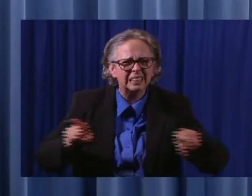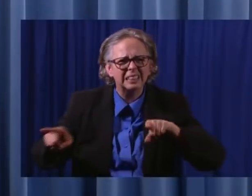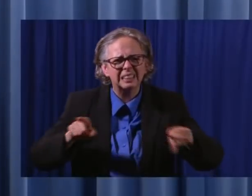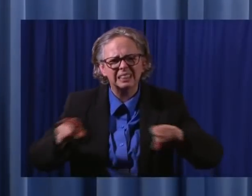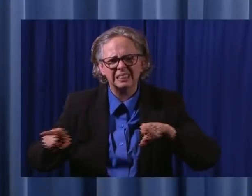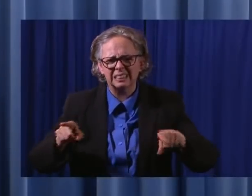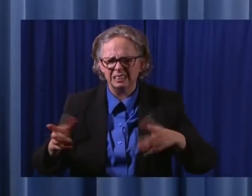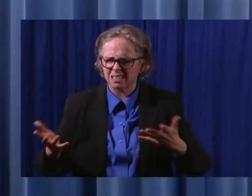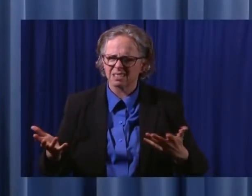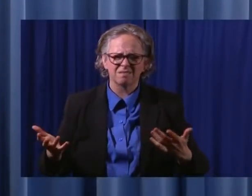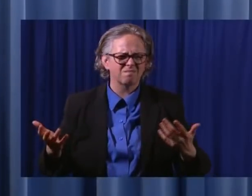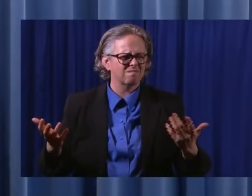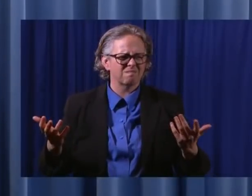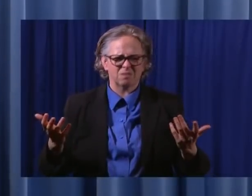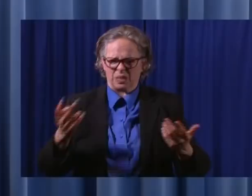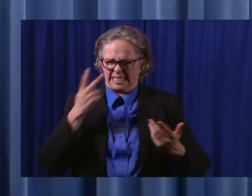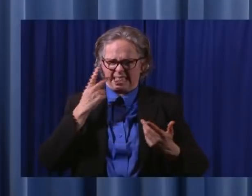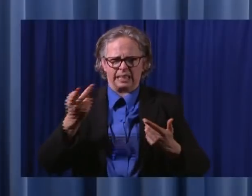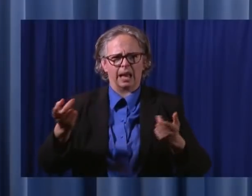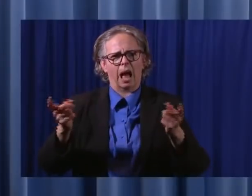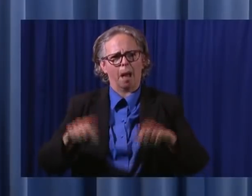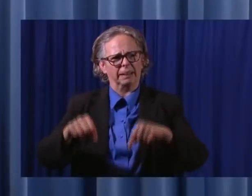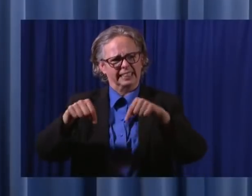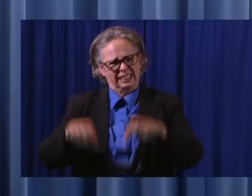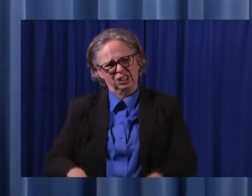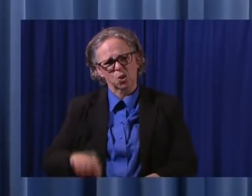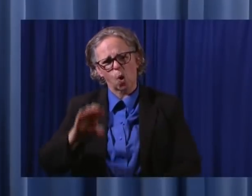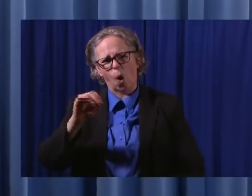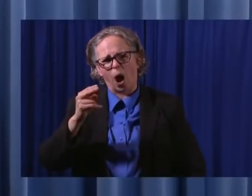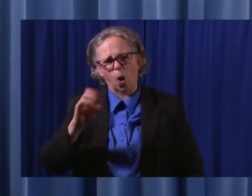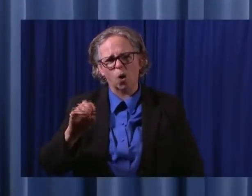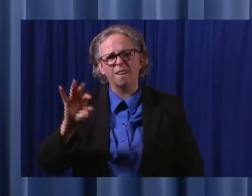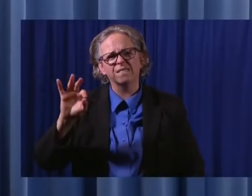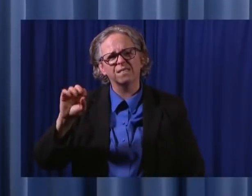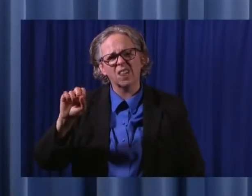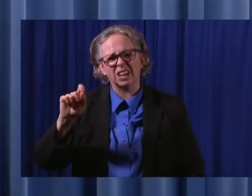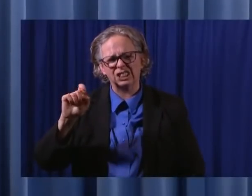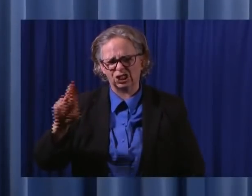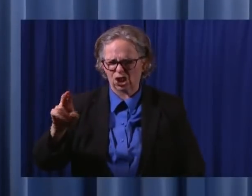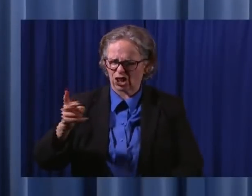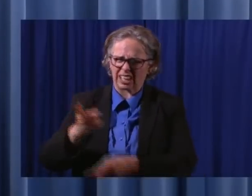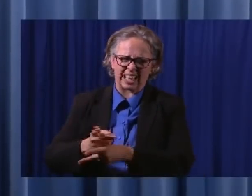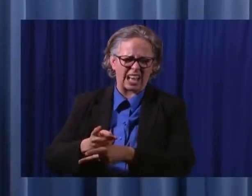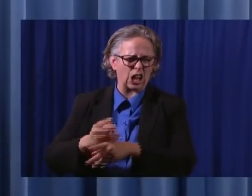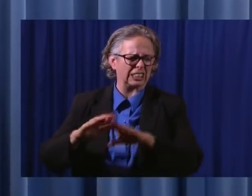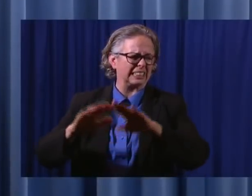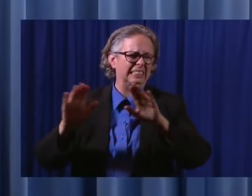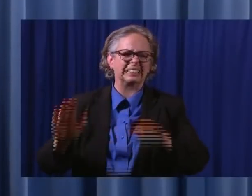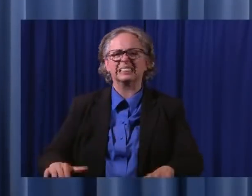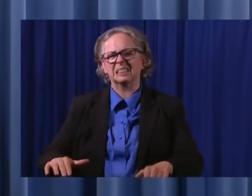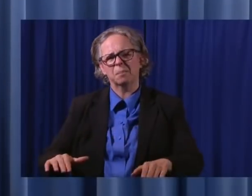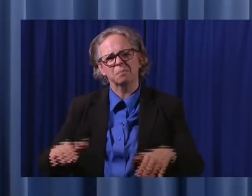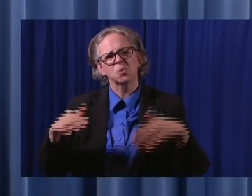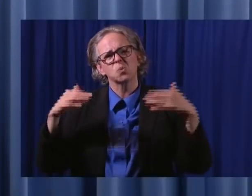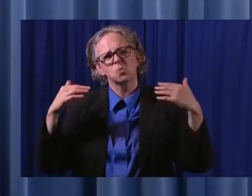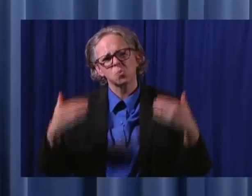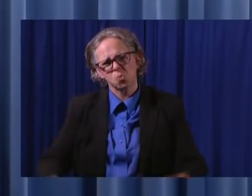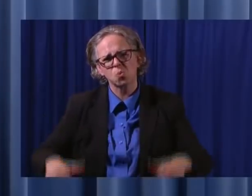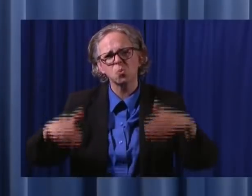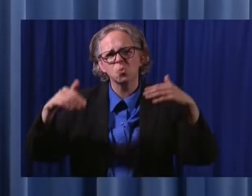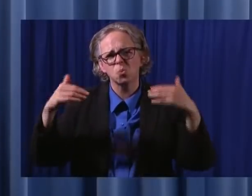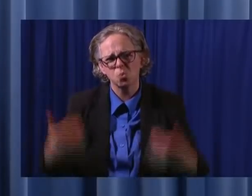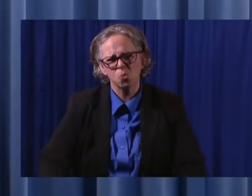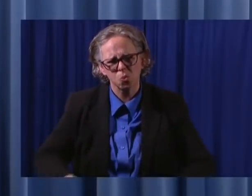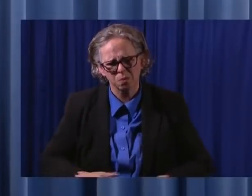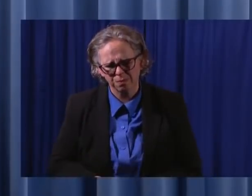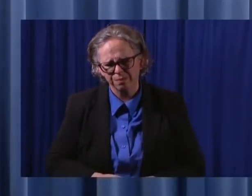seen in Ohio's foster care system. So as we work to right our system in Ohio, we're greatly appreciative of the Trump administration's